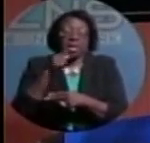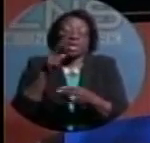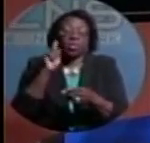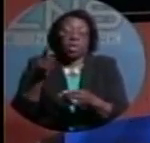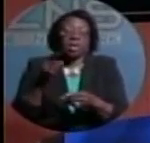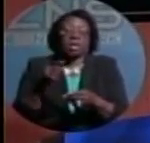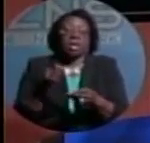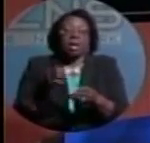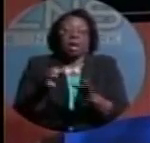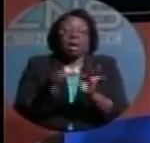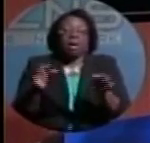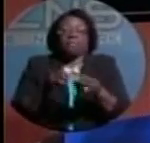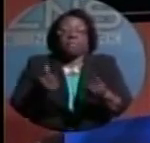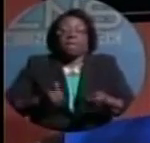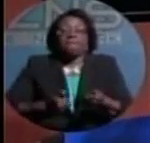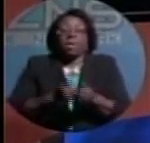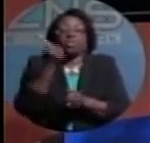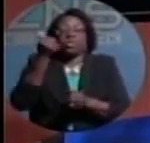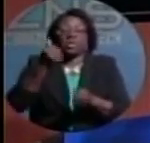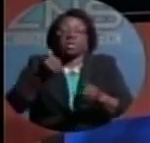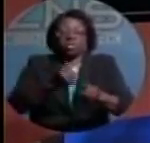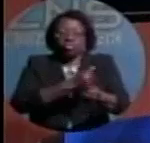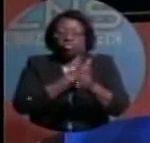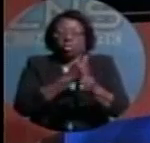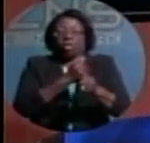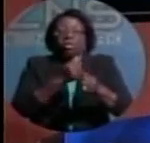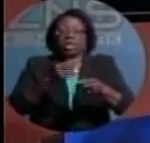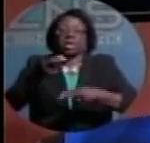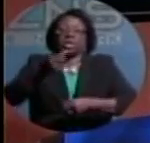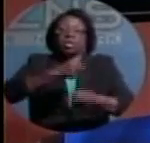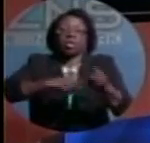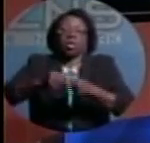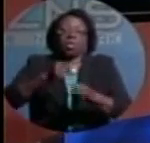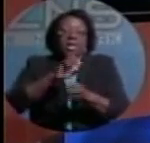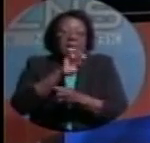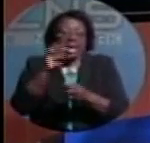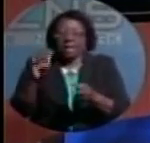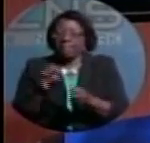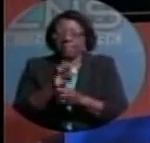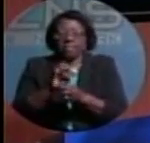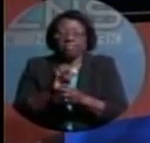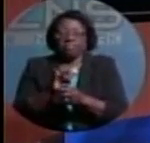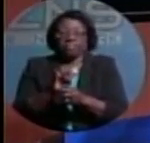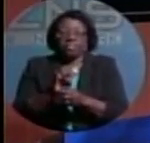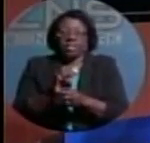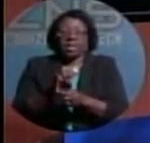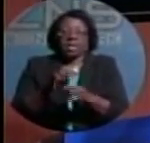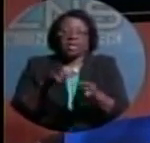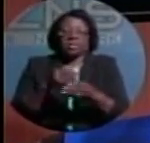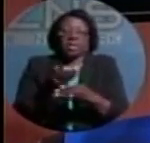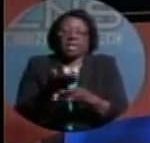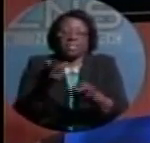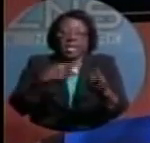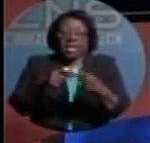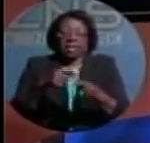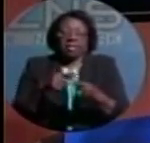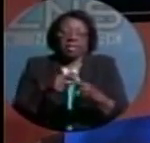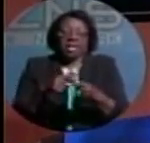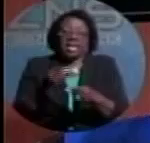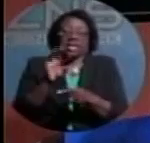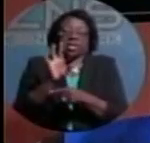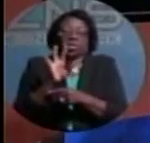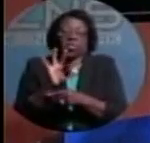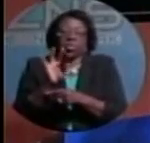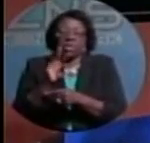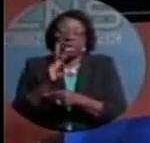and tropical storm force winds extending beyond 200 miles around the eye, losing some strength before touching